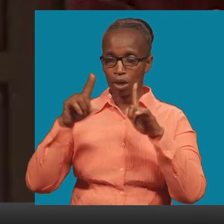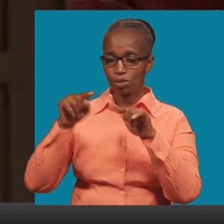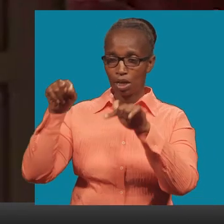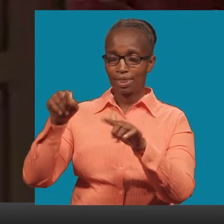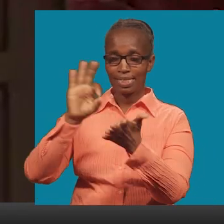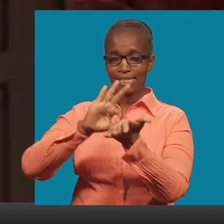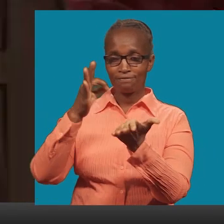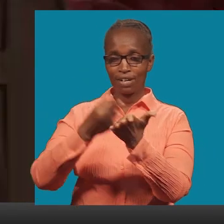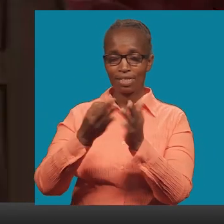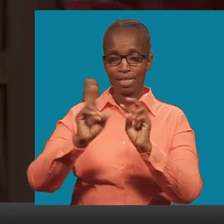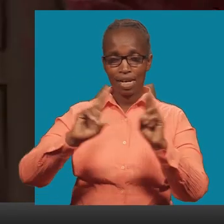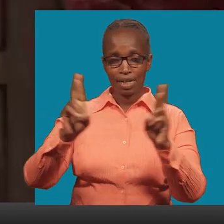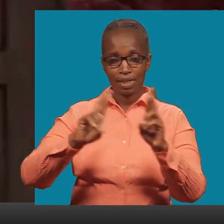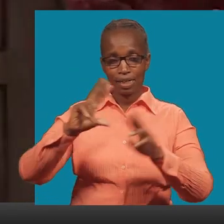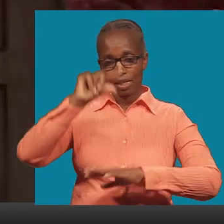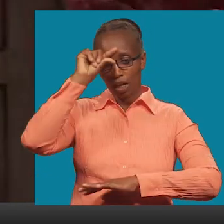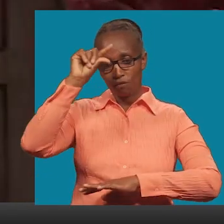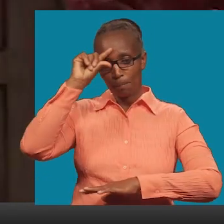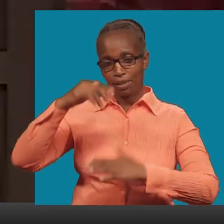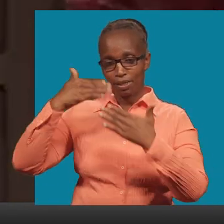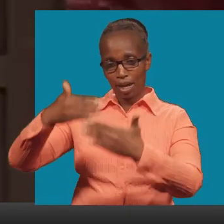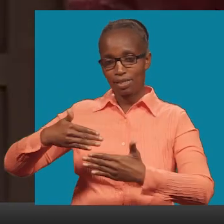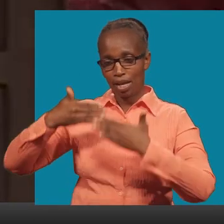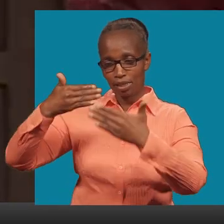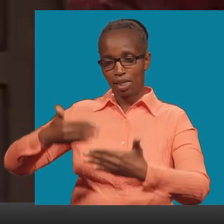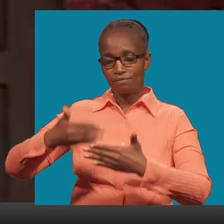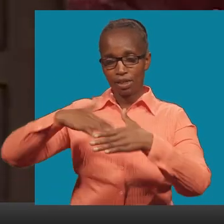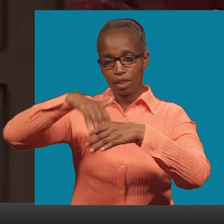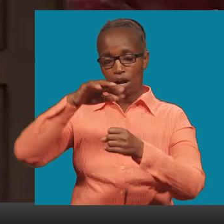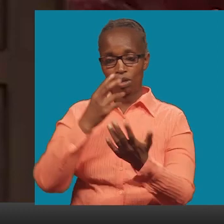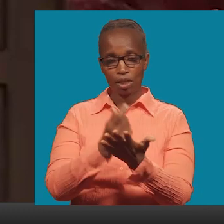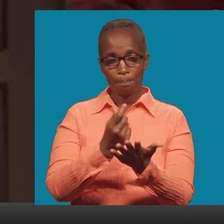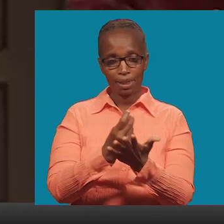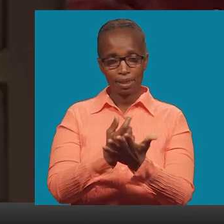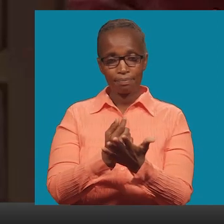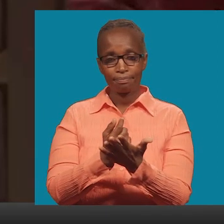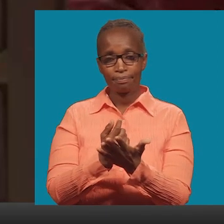ready. Government has released, Treasury has been able to give us